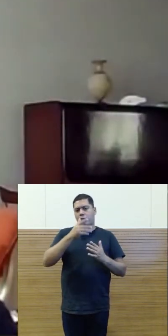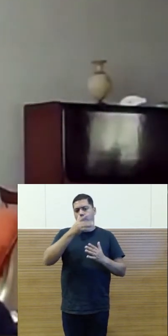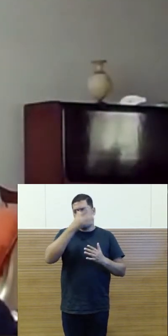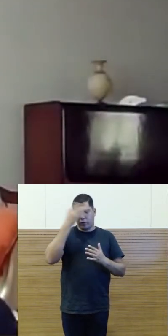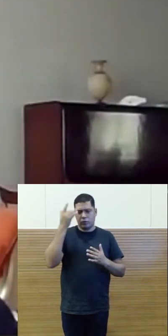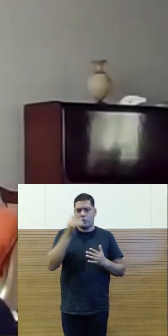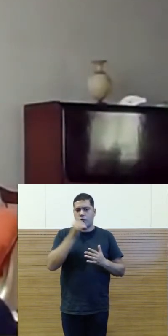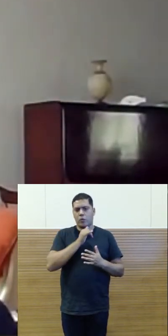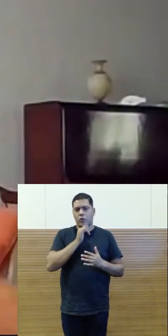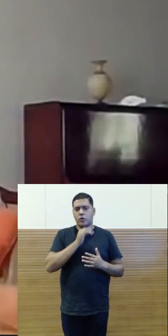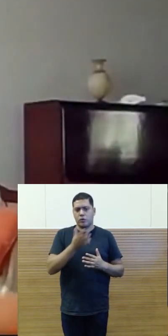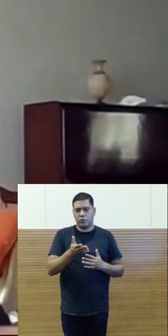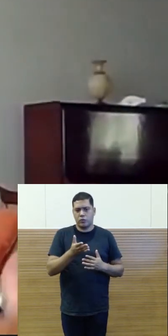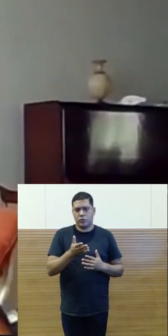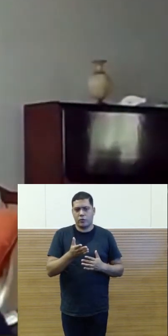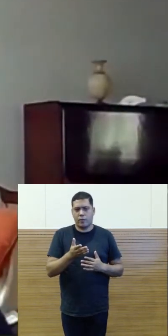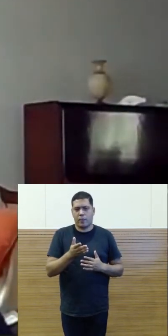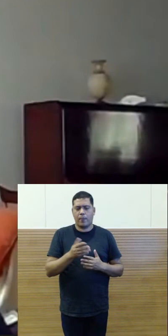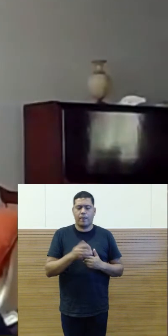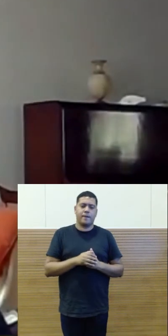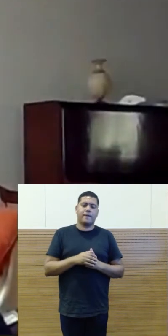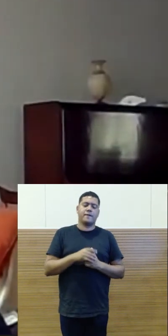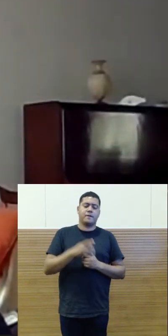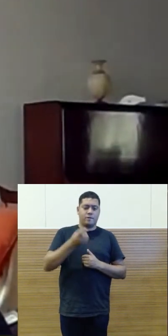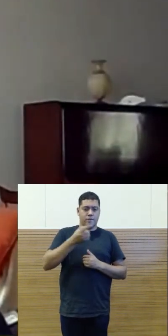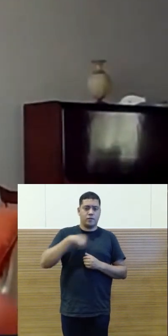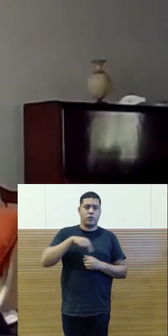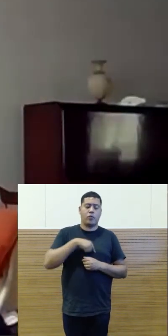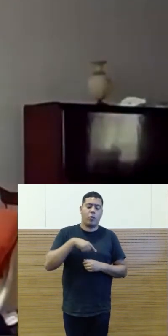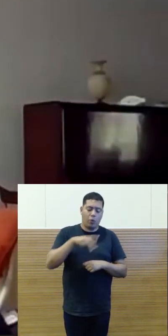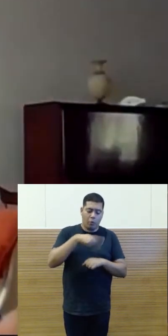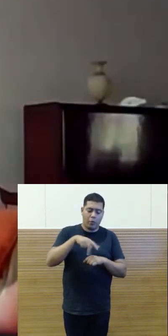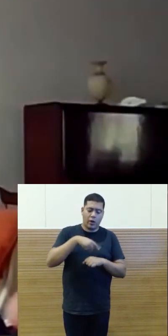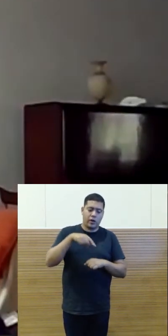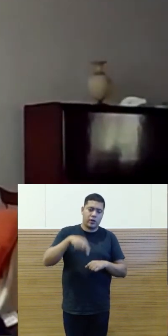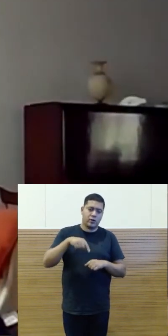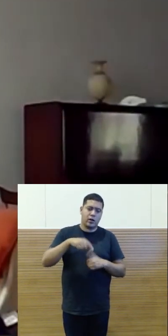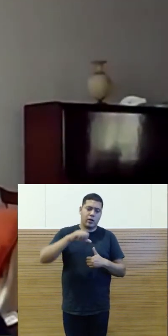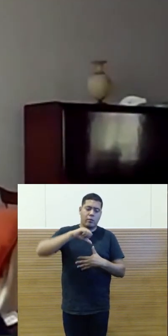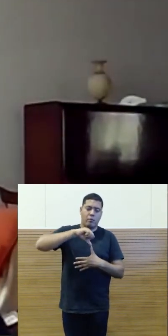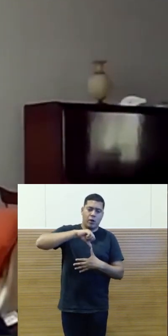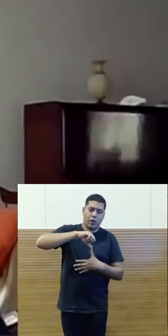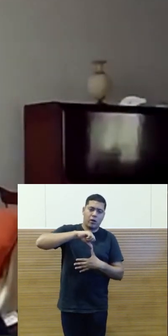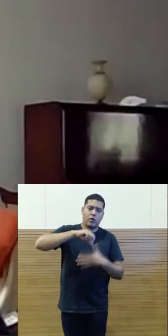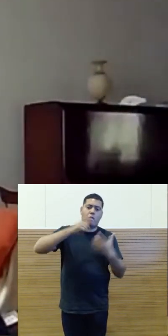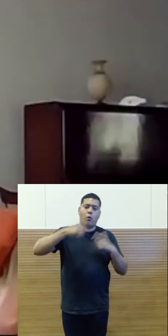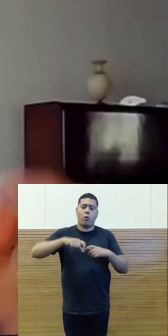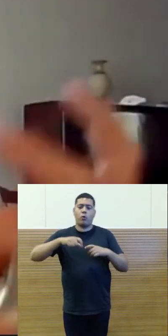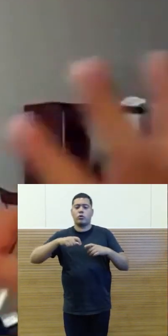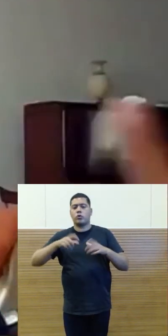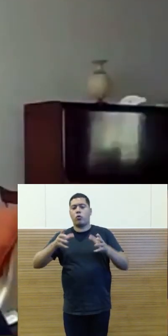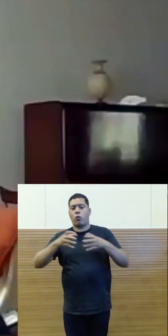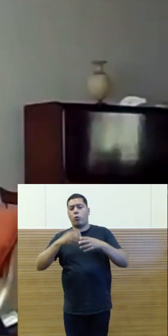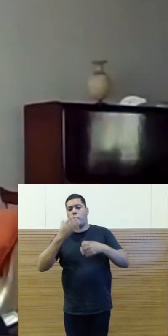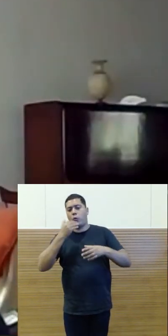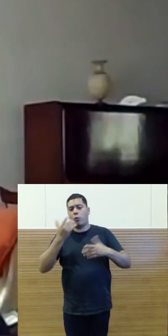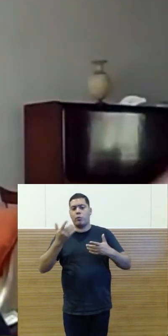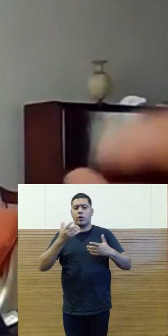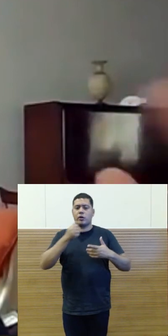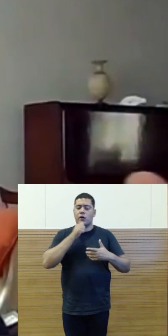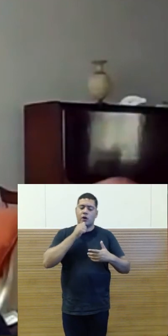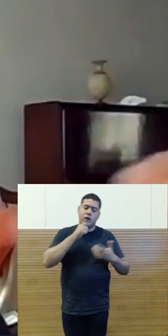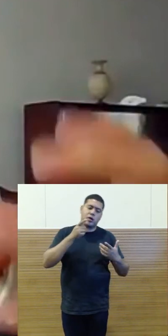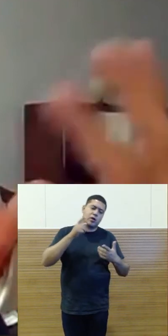looking into ultra-processed? One of them is marketing. In our countries, in Latin America, where the consumption of ultra-processed